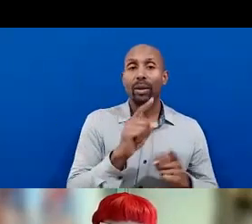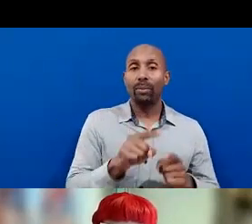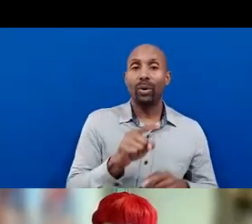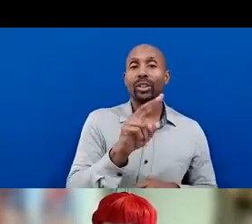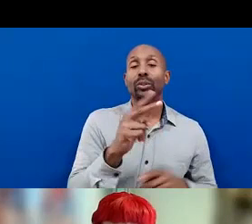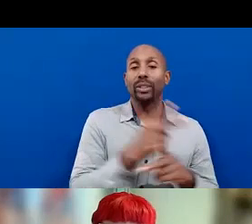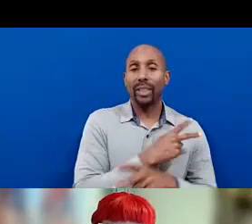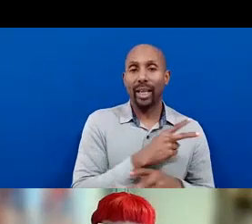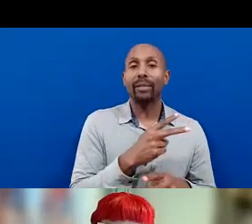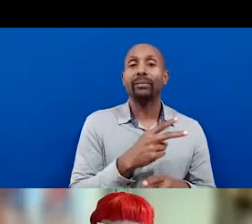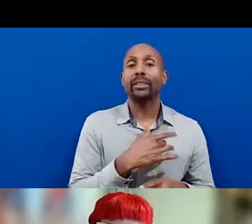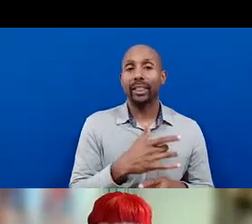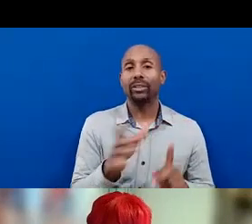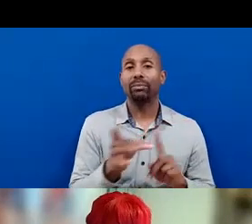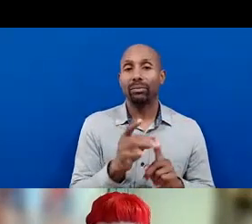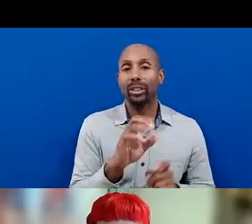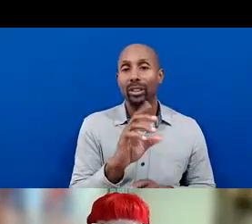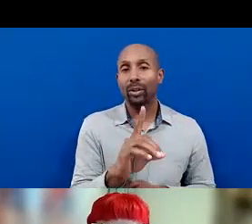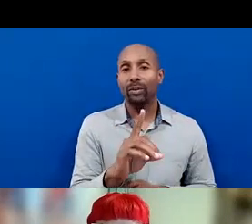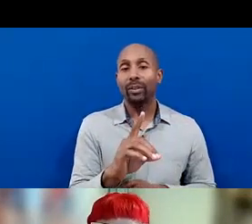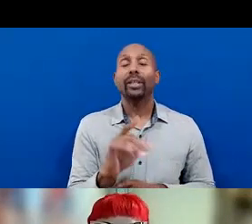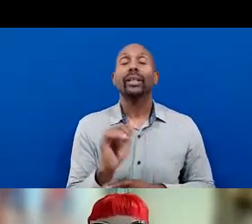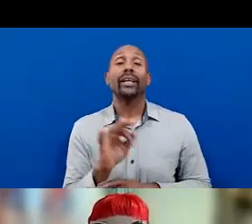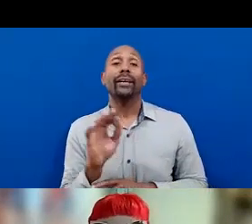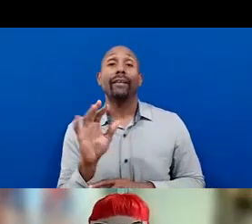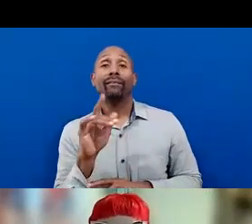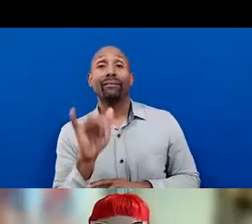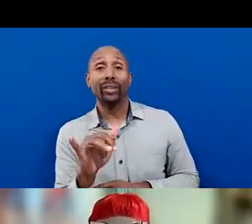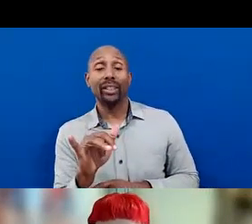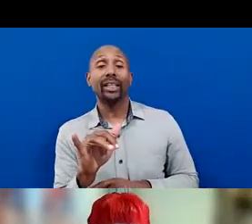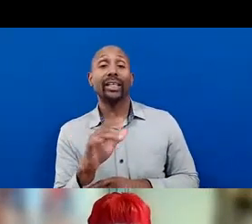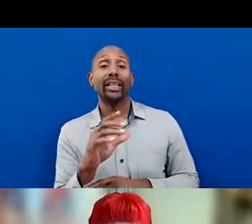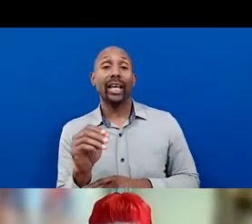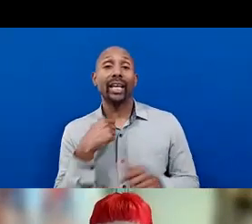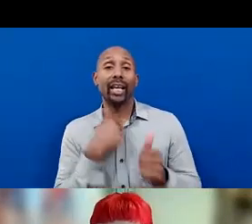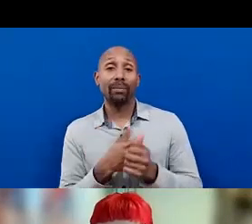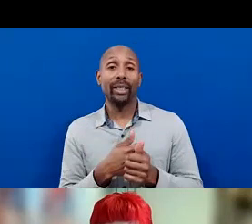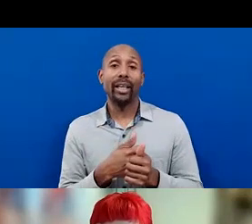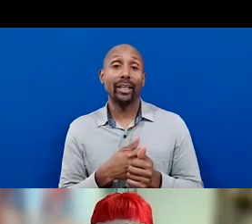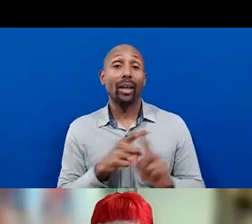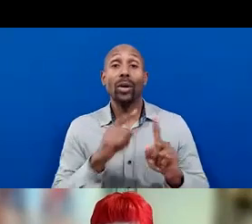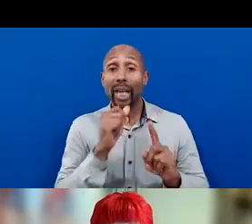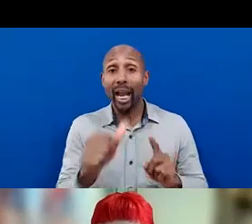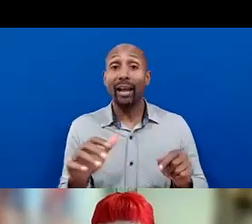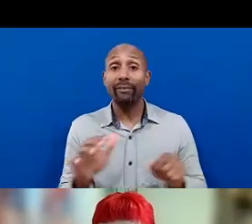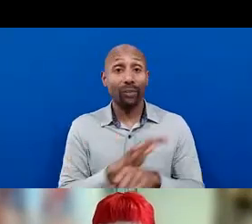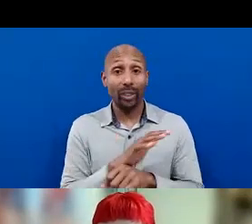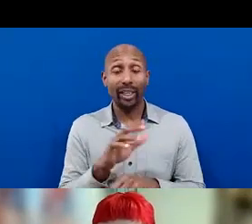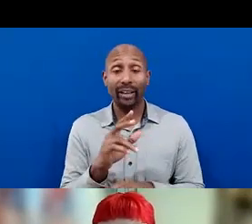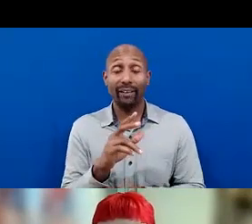get COVID than folks who are up to date on their vaccines, and 13 more times likely to die